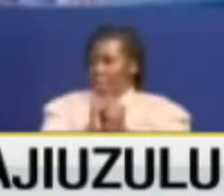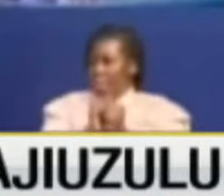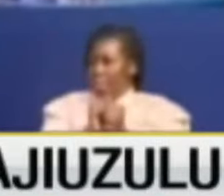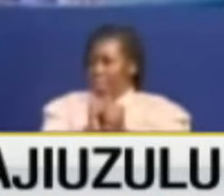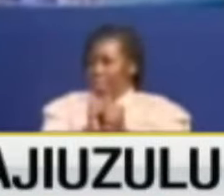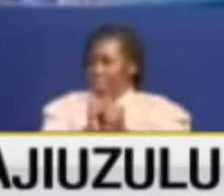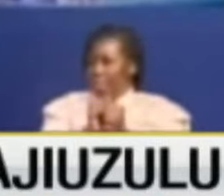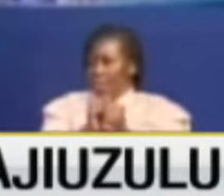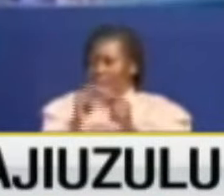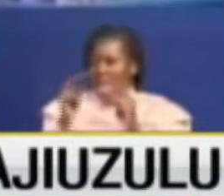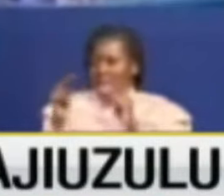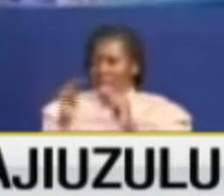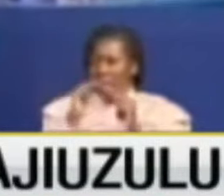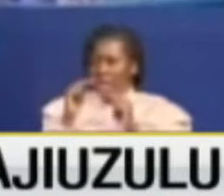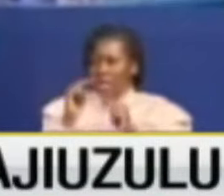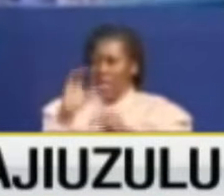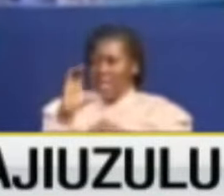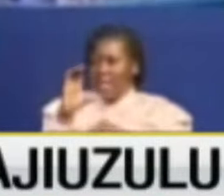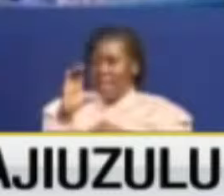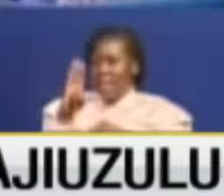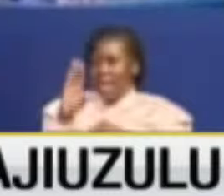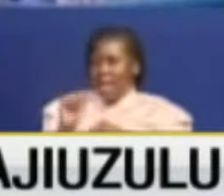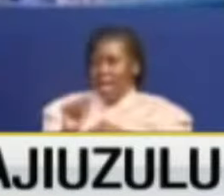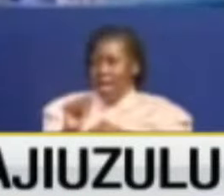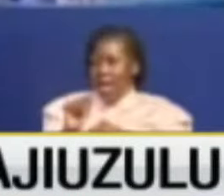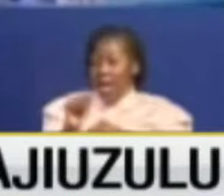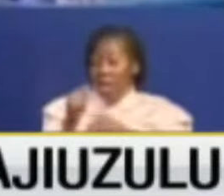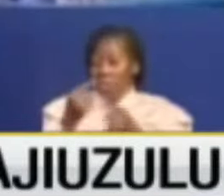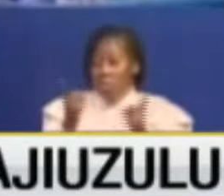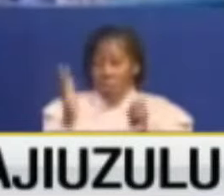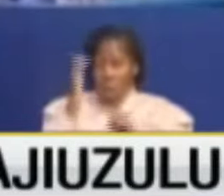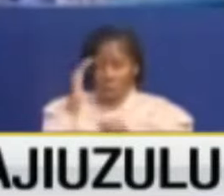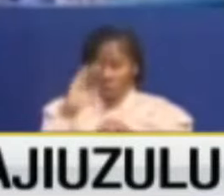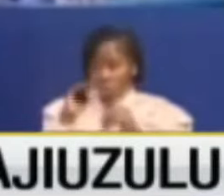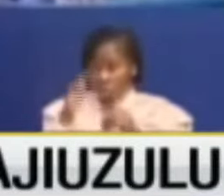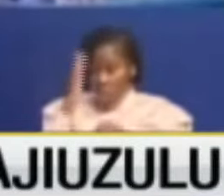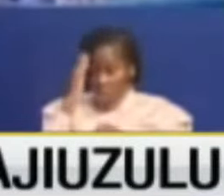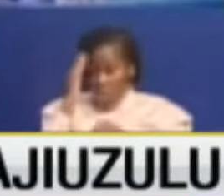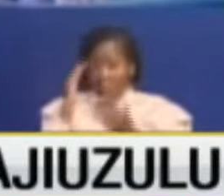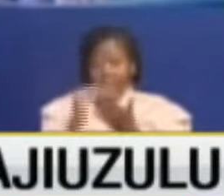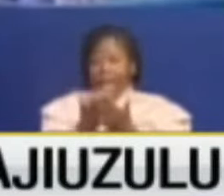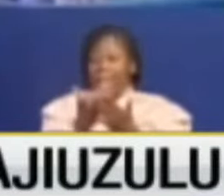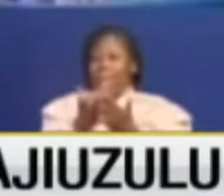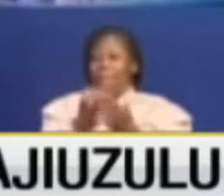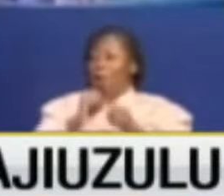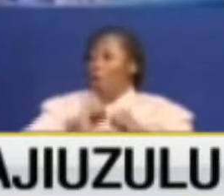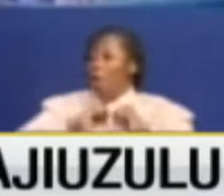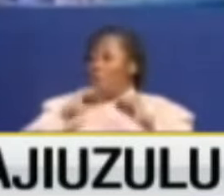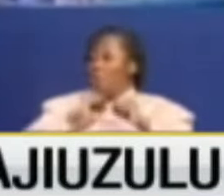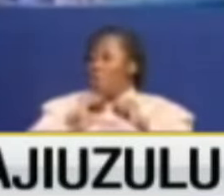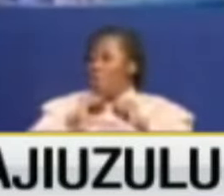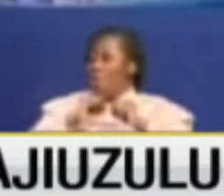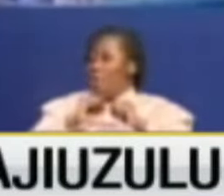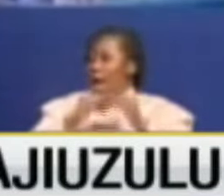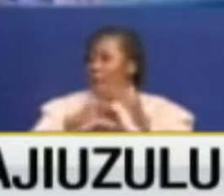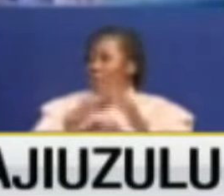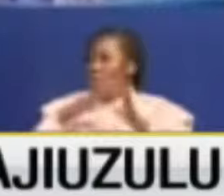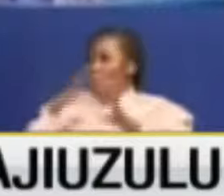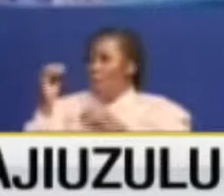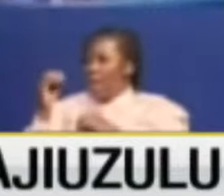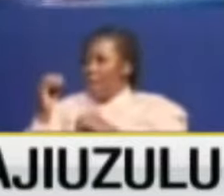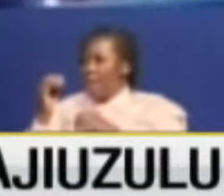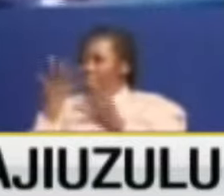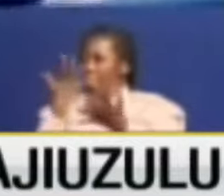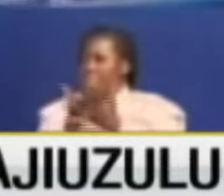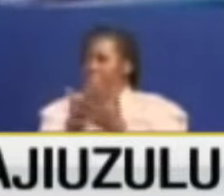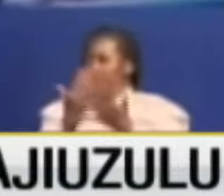hard-fought and negotiated CBA, and we all know in the public domain, some officials of KMPDU actually went in jail